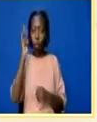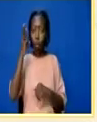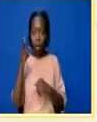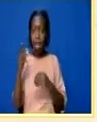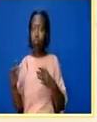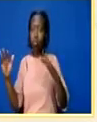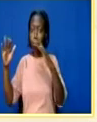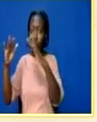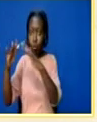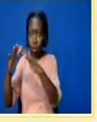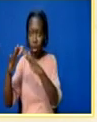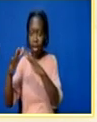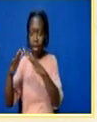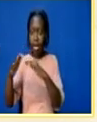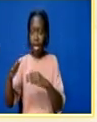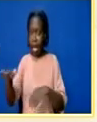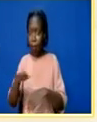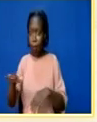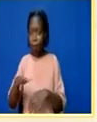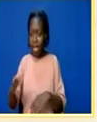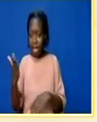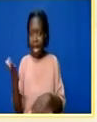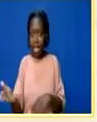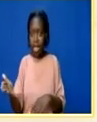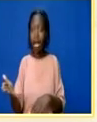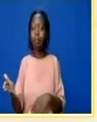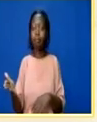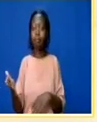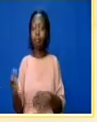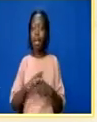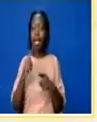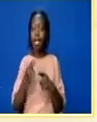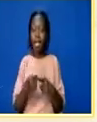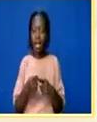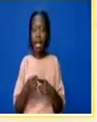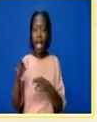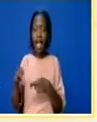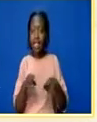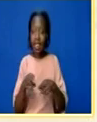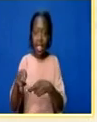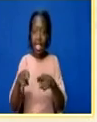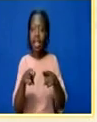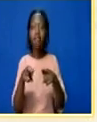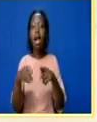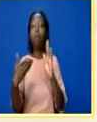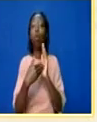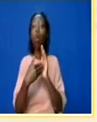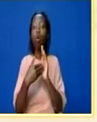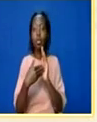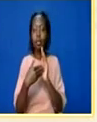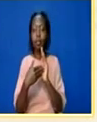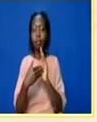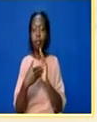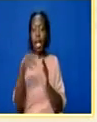land. Yes. Where the river is. Where the river is, yes. So, it closed the river. Ilifungamto. Oh. And remember, this